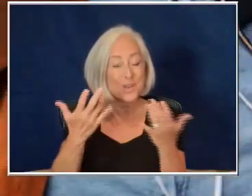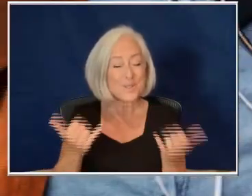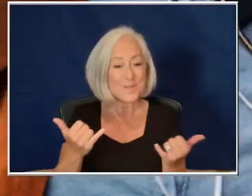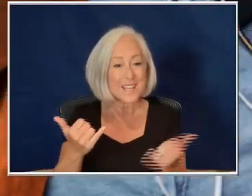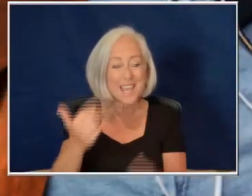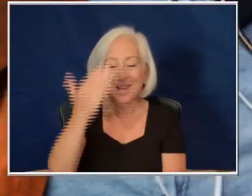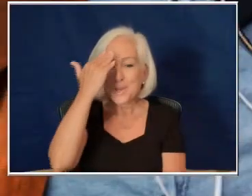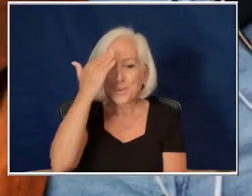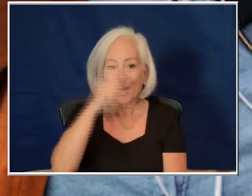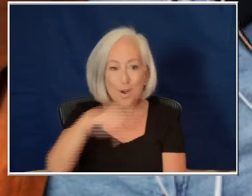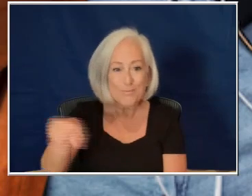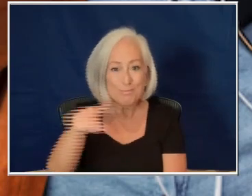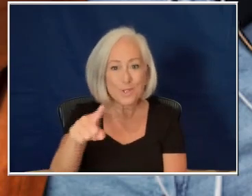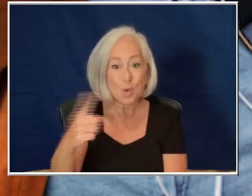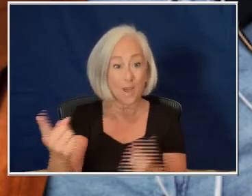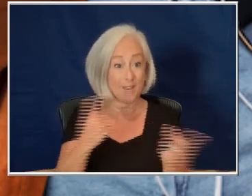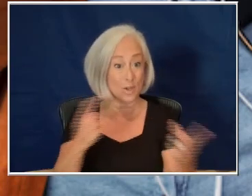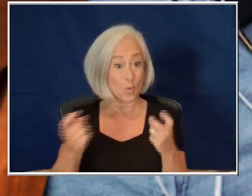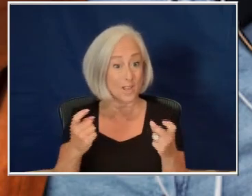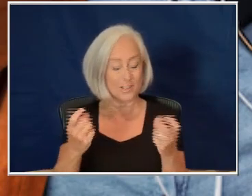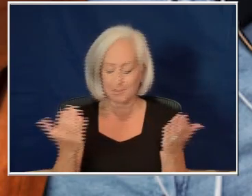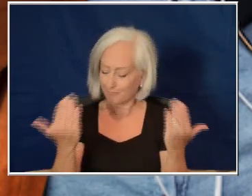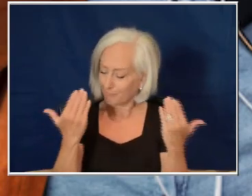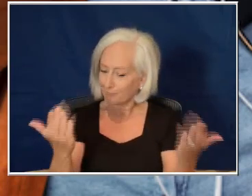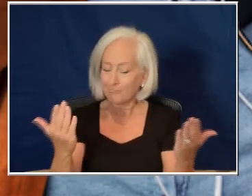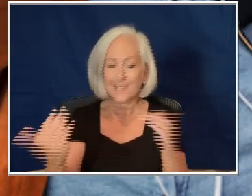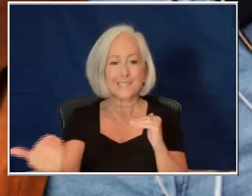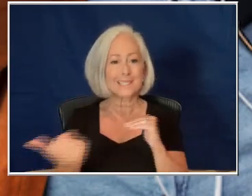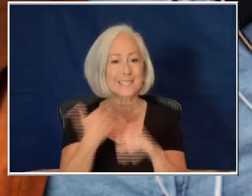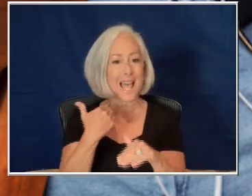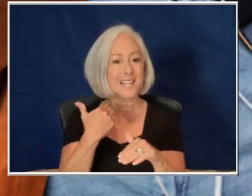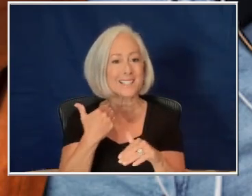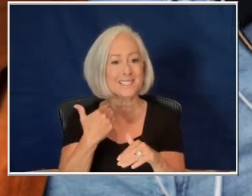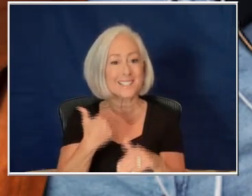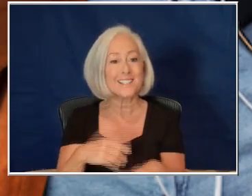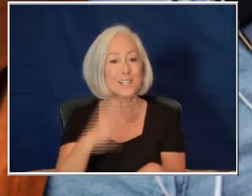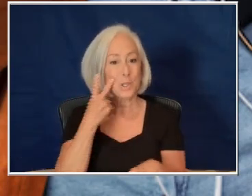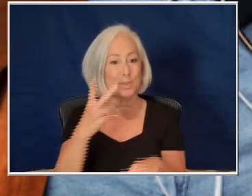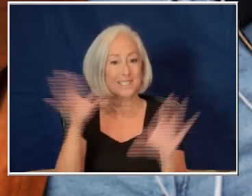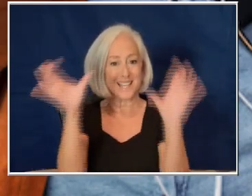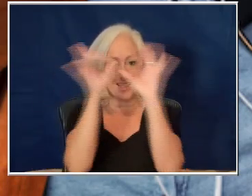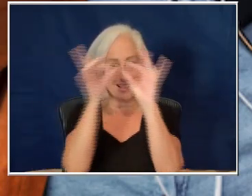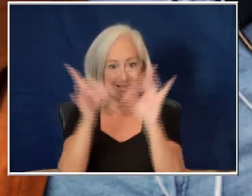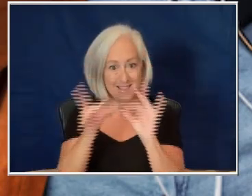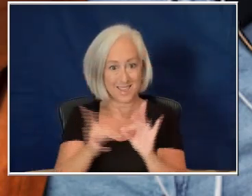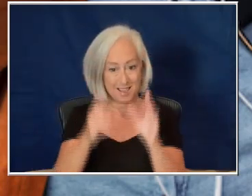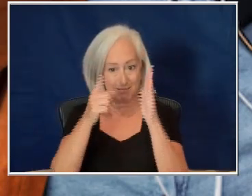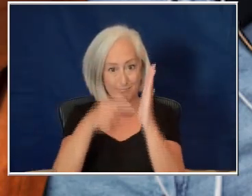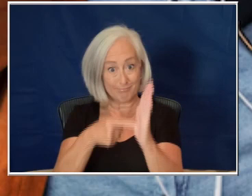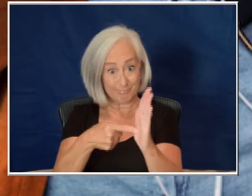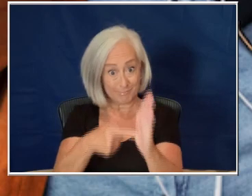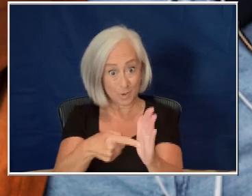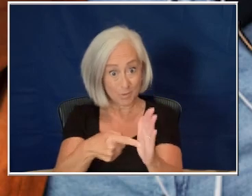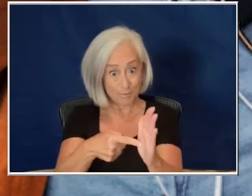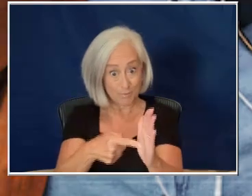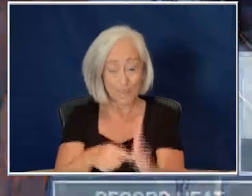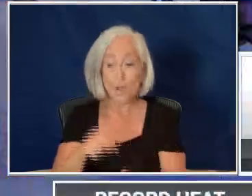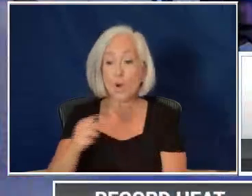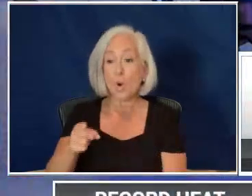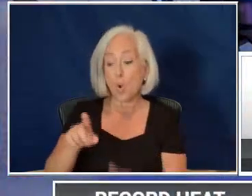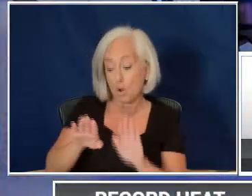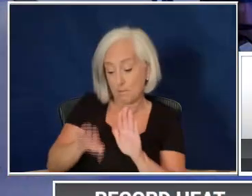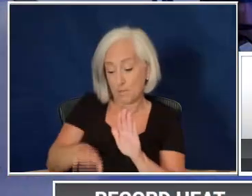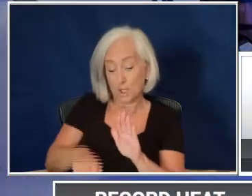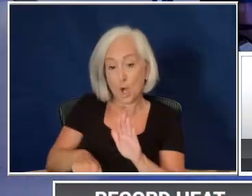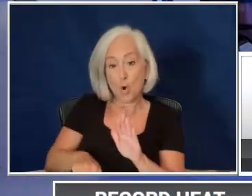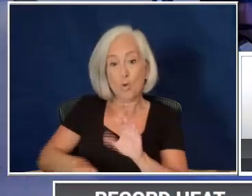those sent in to us. You can find links to those right there on your screen, or you can post in the chat thread below. Well, let's just